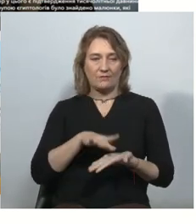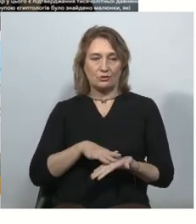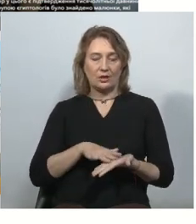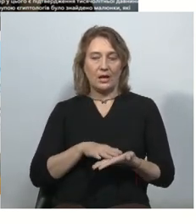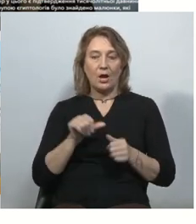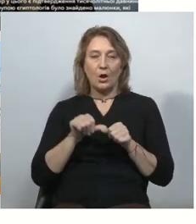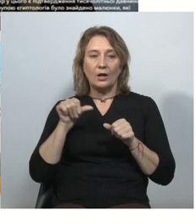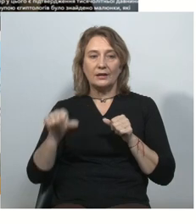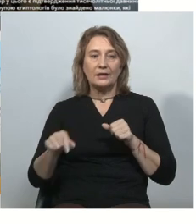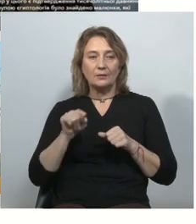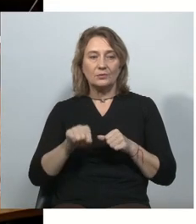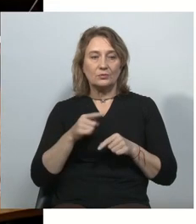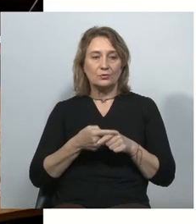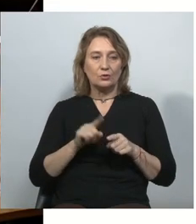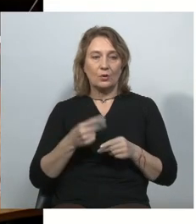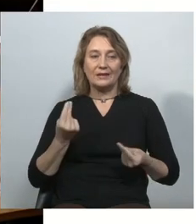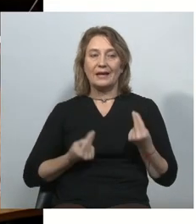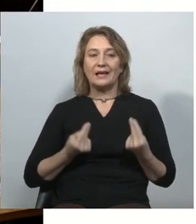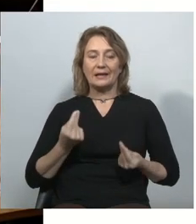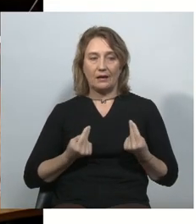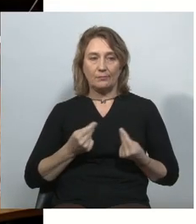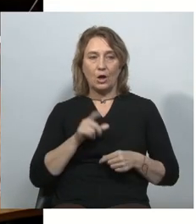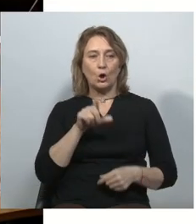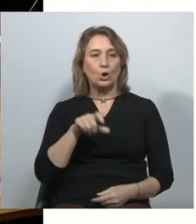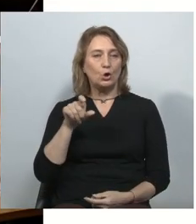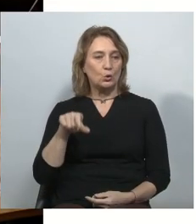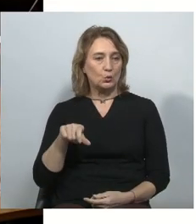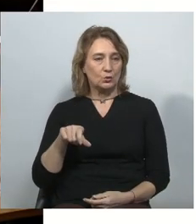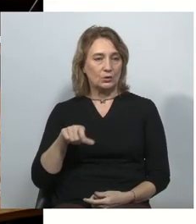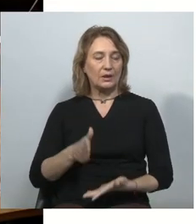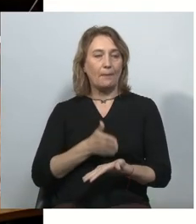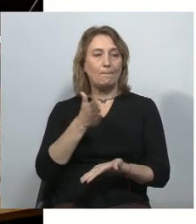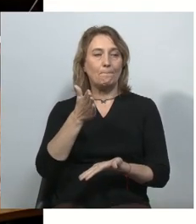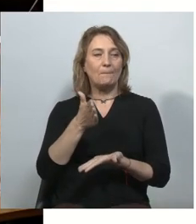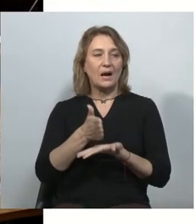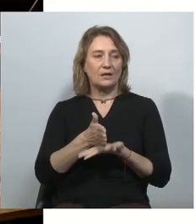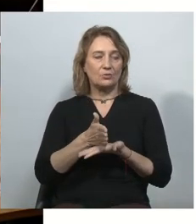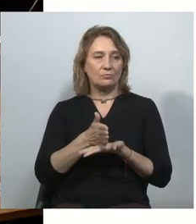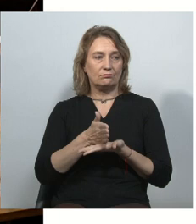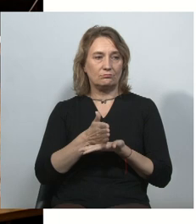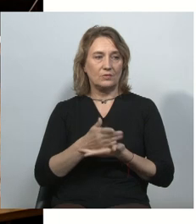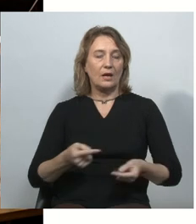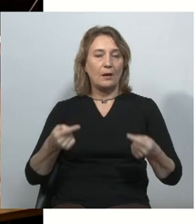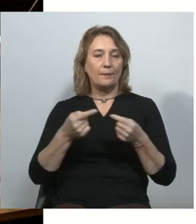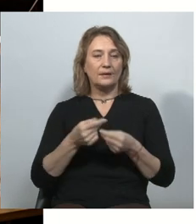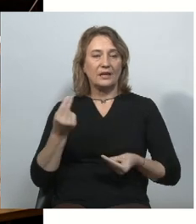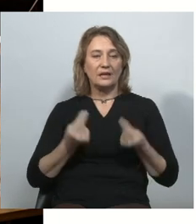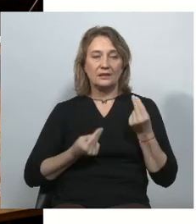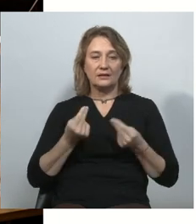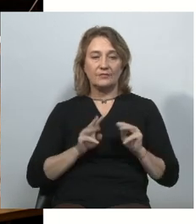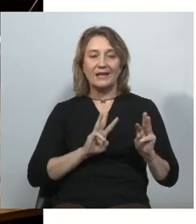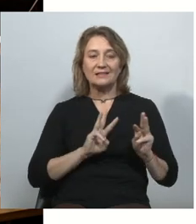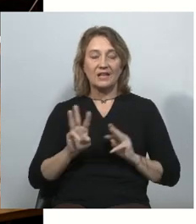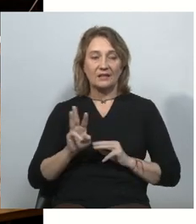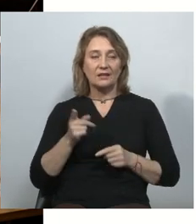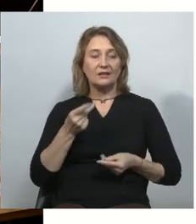people use their skills and they get results. But it's not only about getting new information.